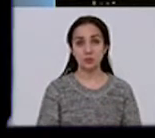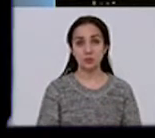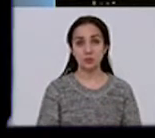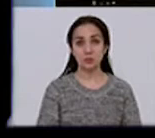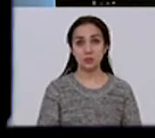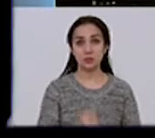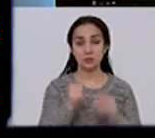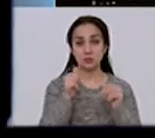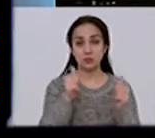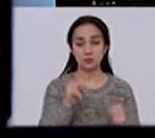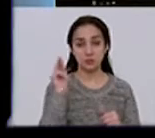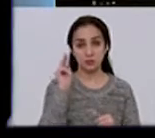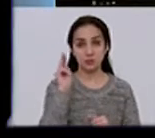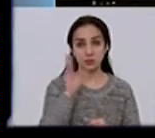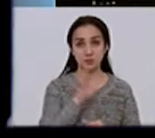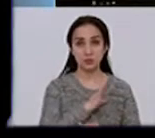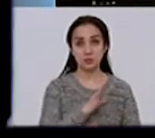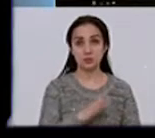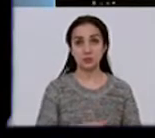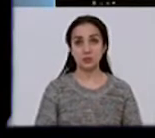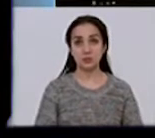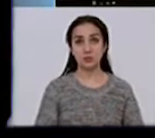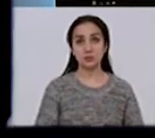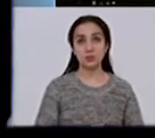formulani ham o'rganib o'tgan edik.